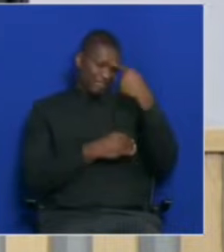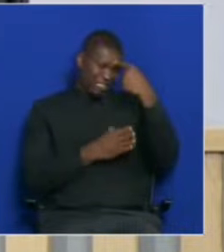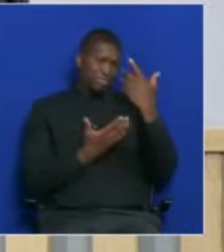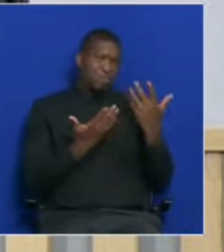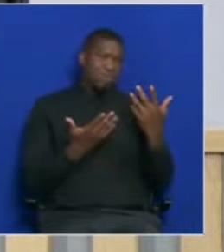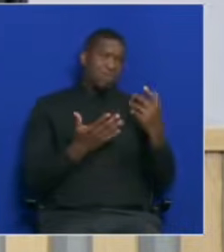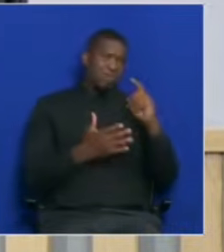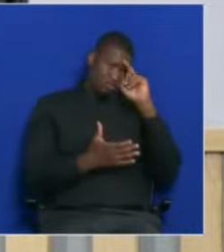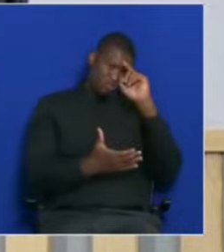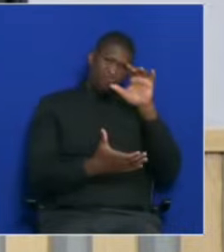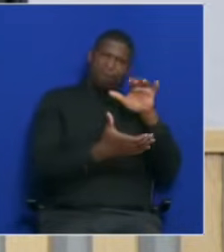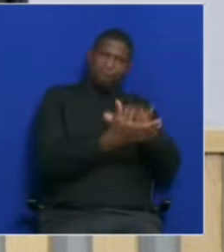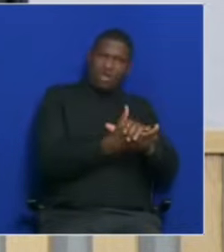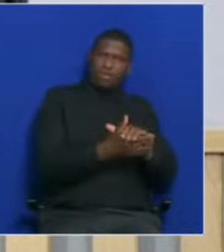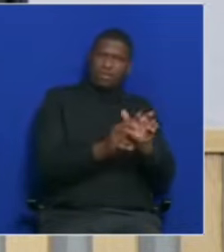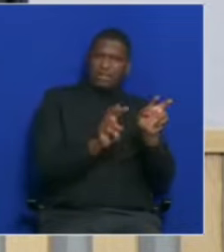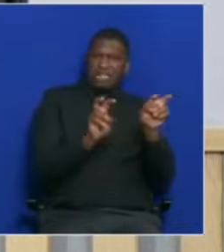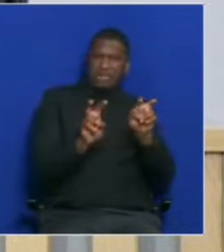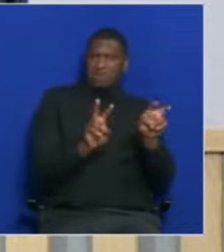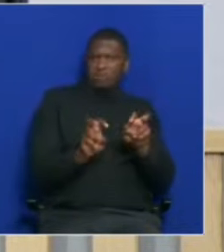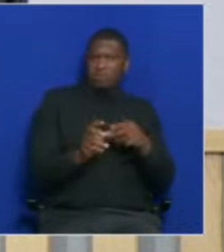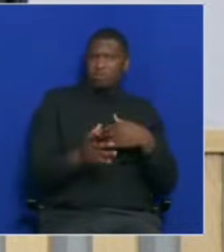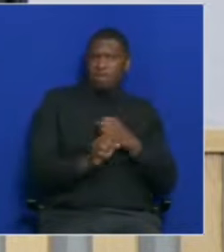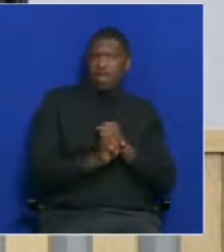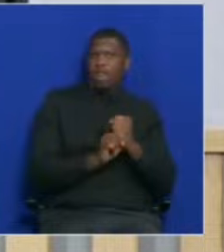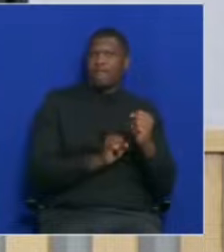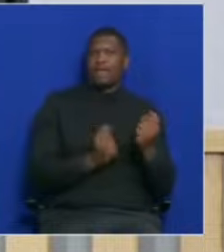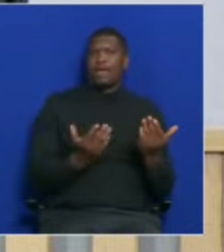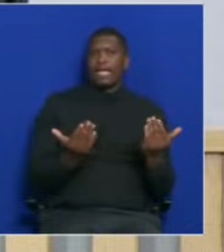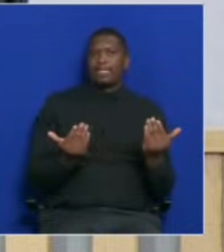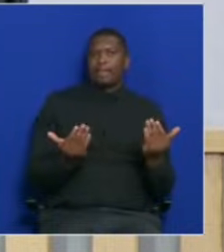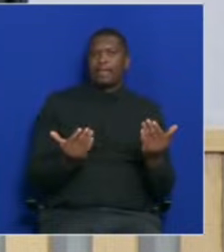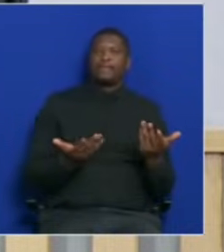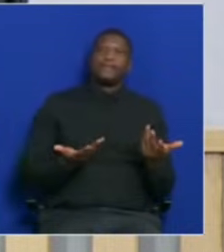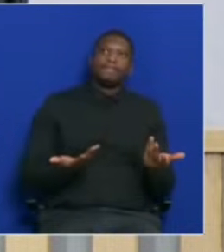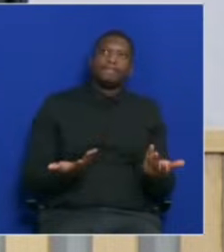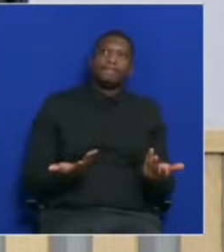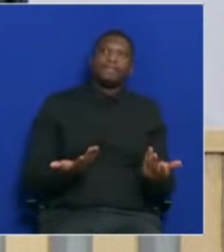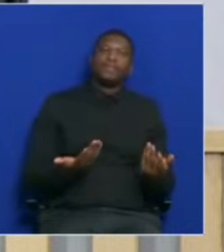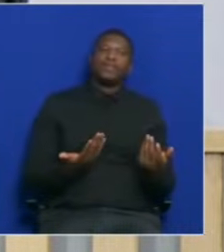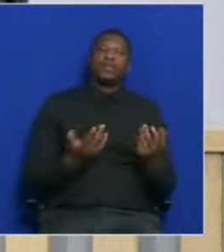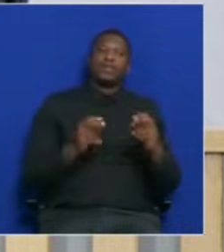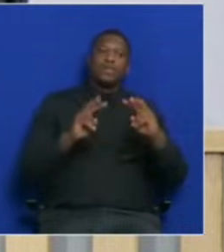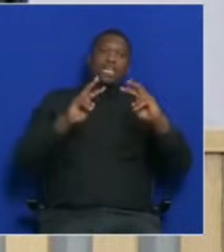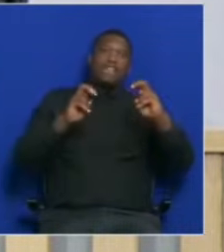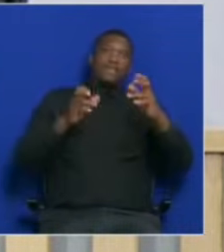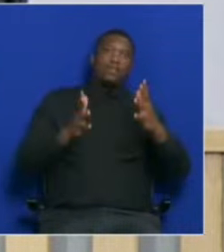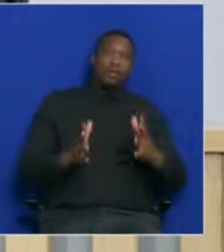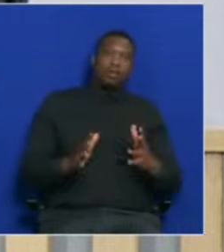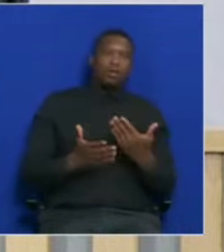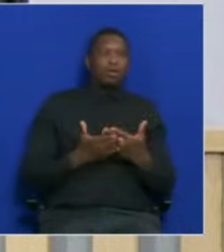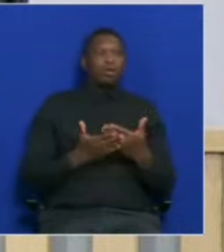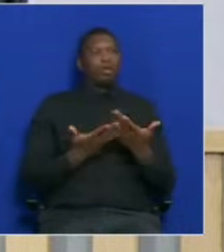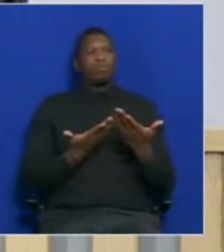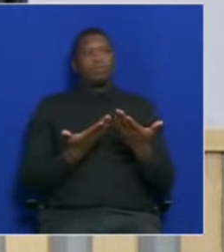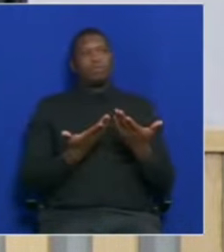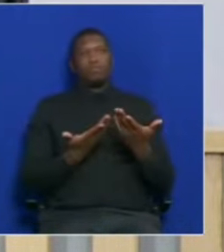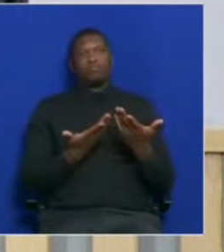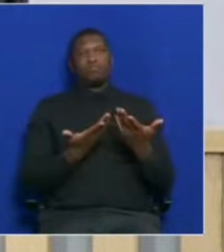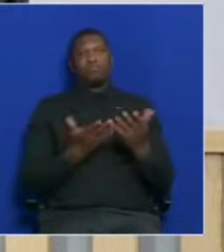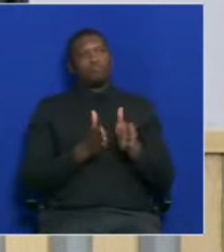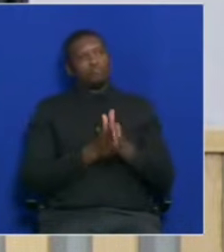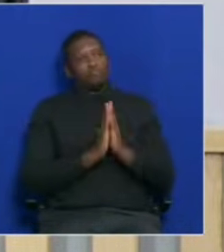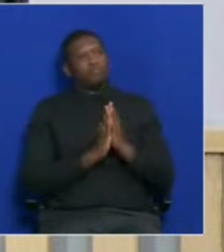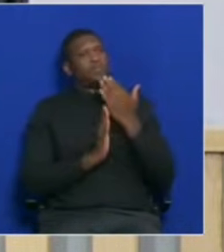I didn't expect that an investigator would ask for a docket without any